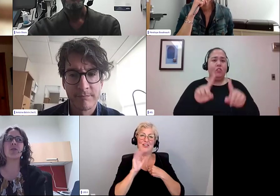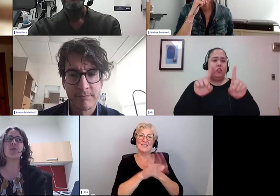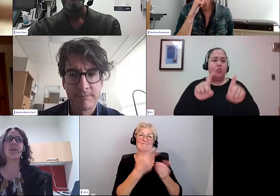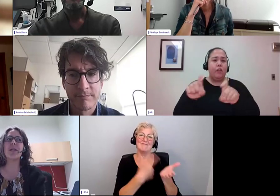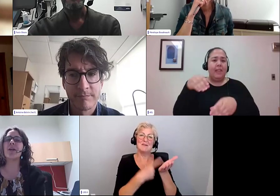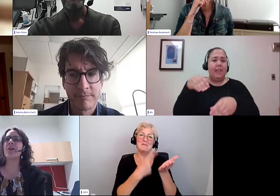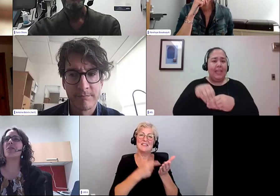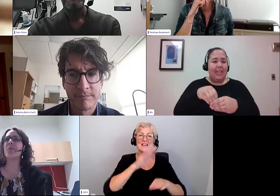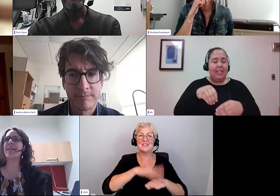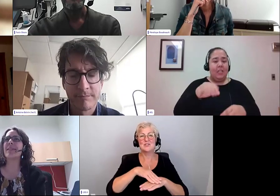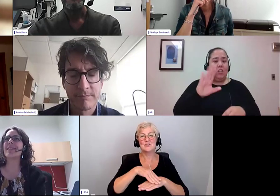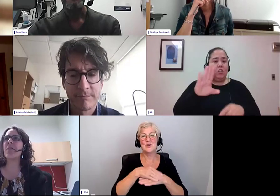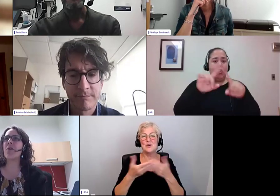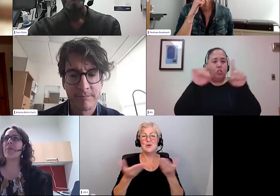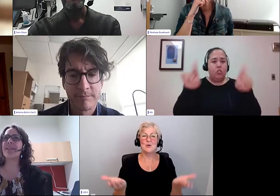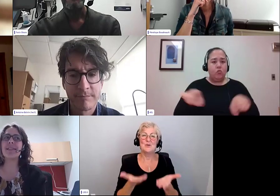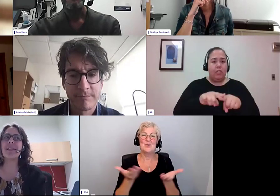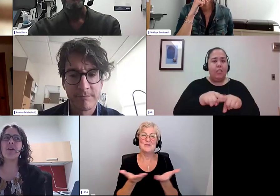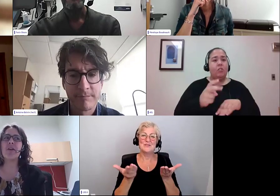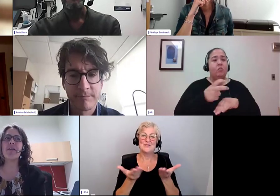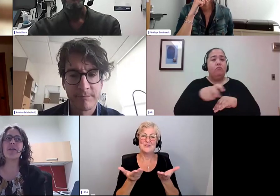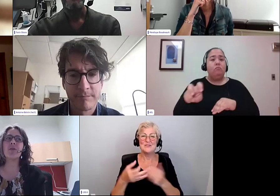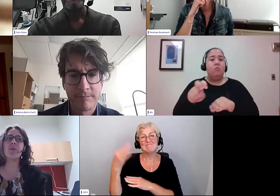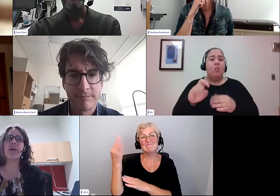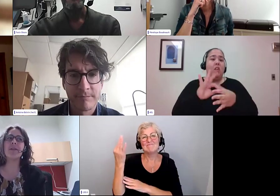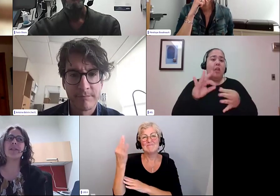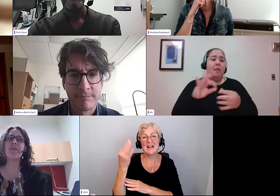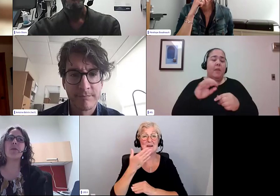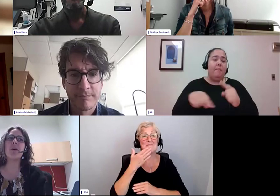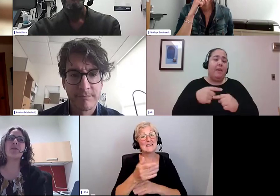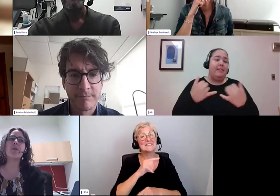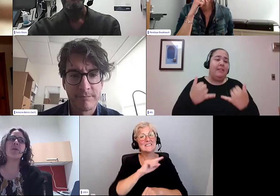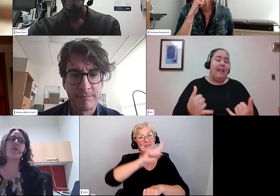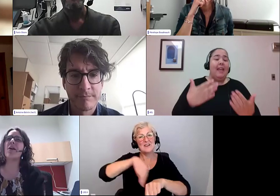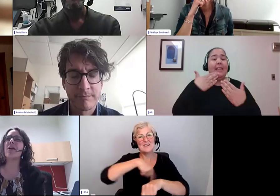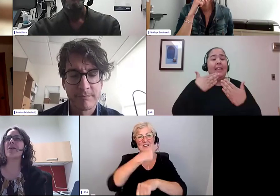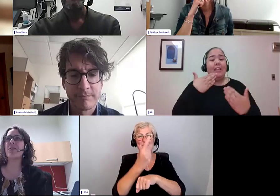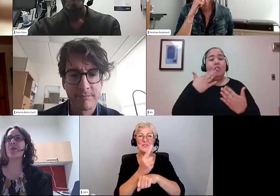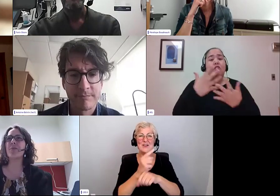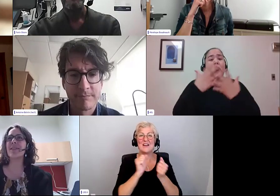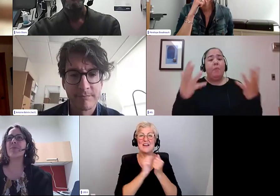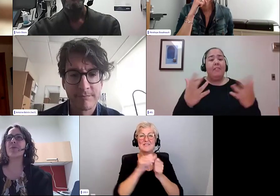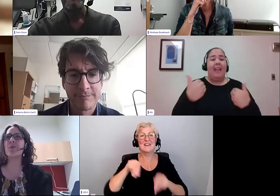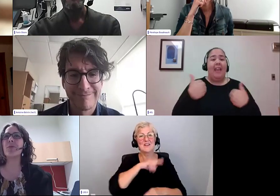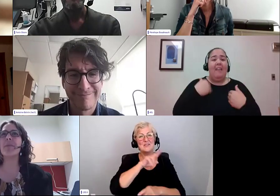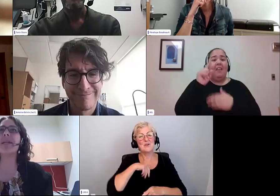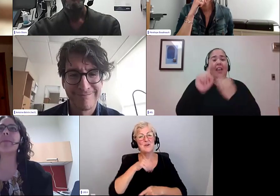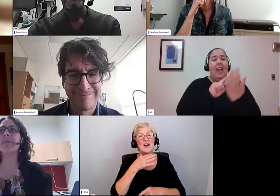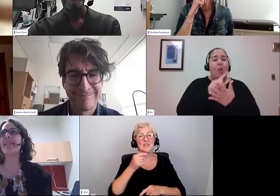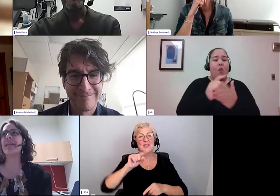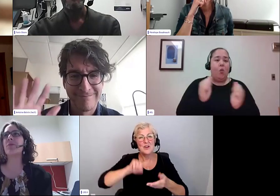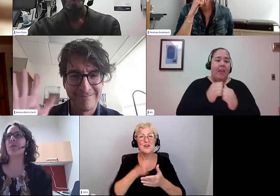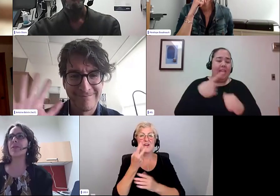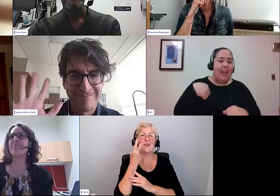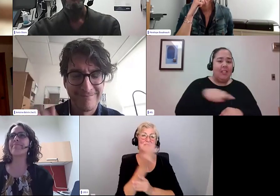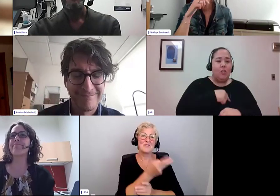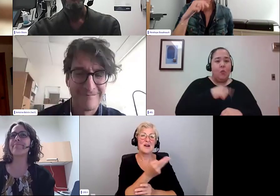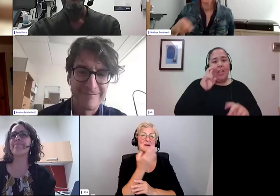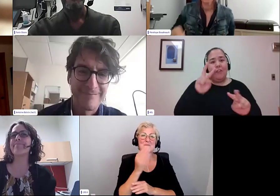to transmit your comments on this session from today. So thank you for having spent this hour with us, and we look forward to seeing you